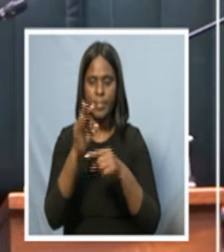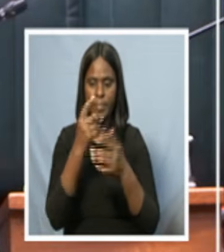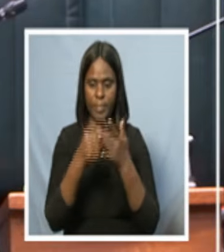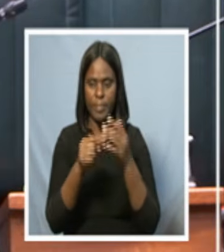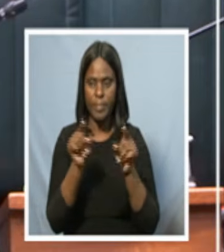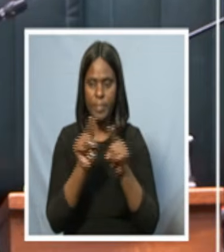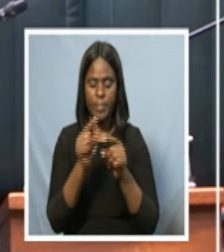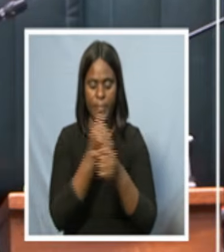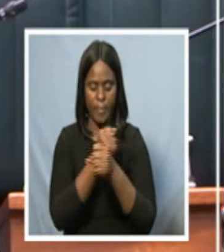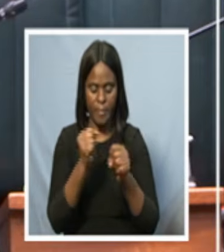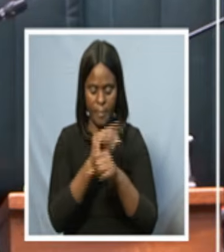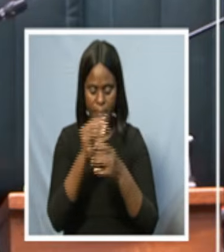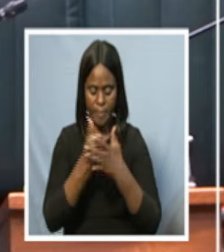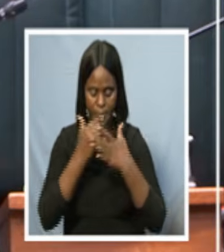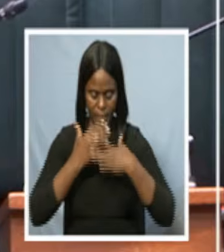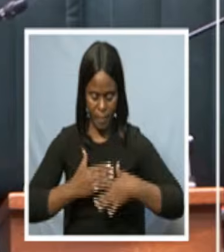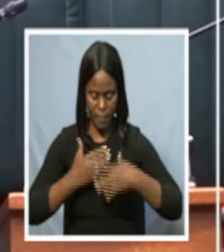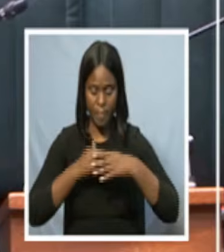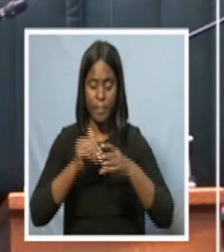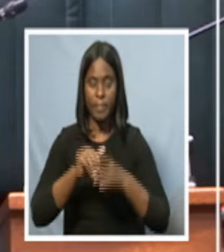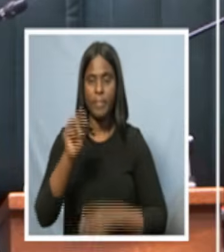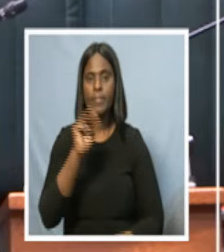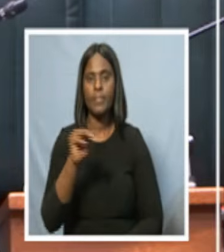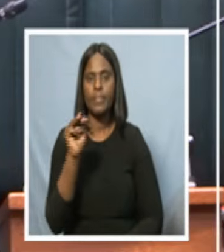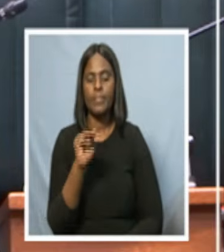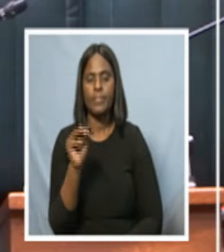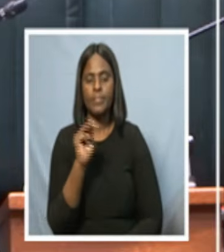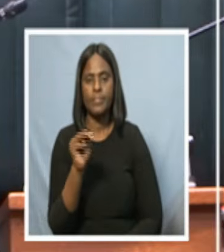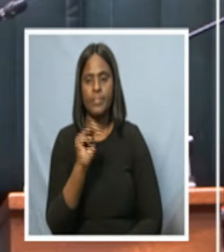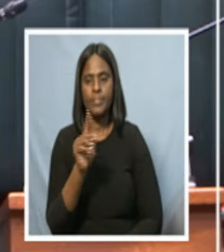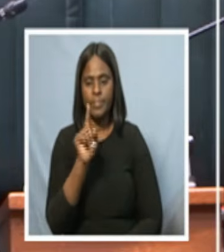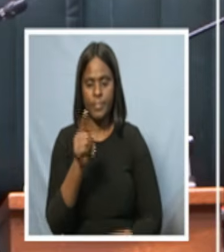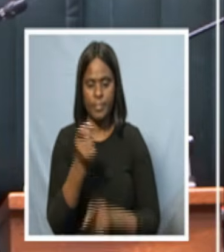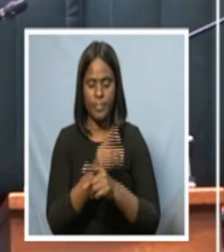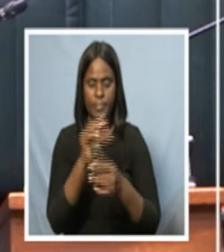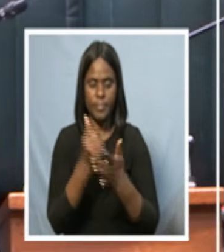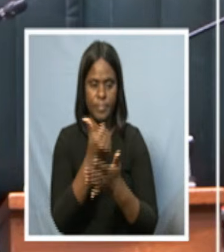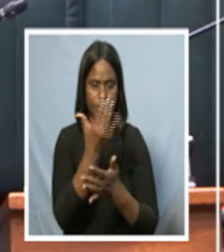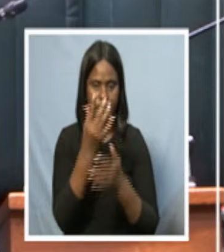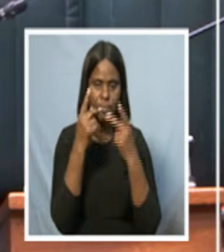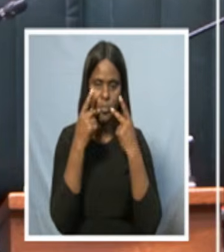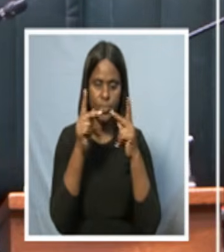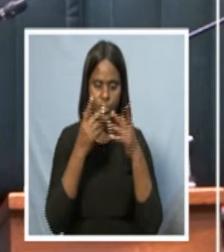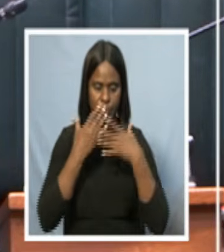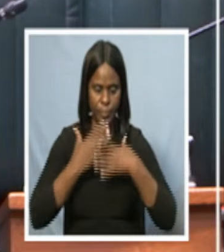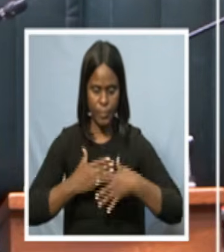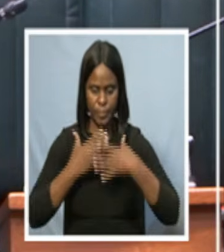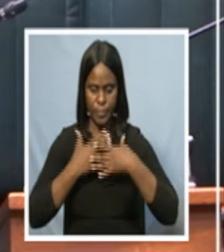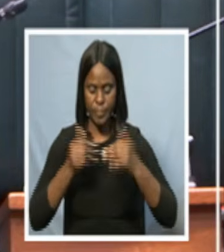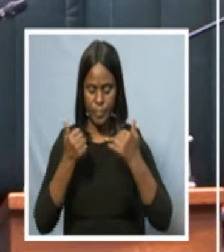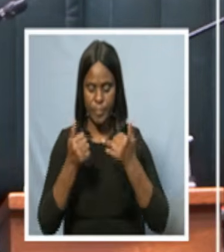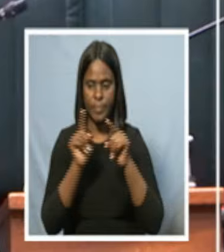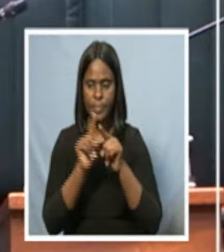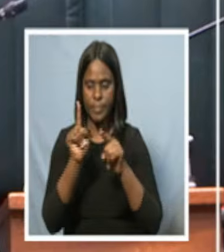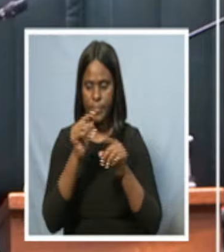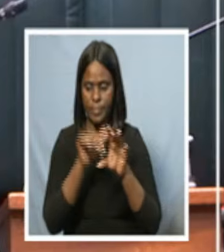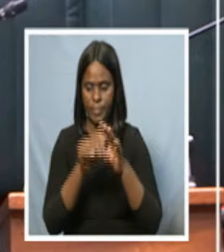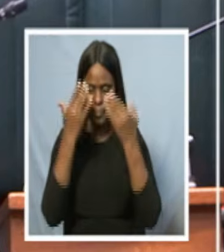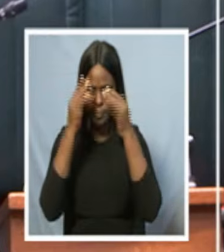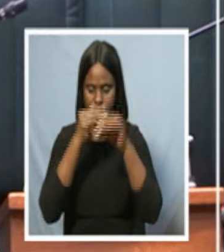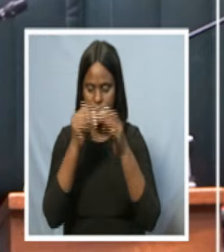granting substitute holidays on Mondays. Out of the 15 public holidays currently